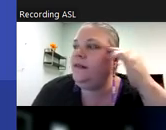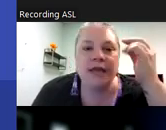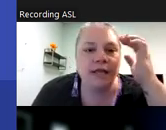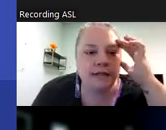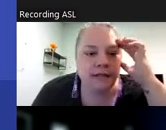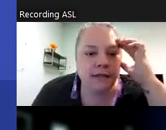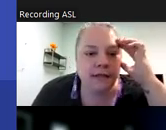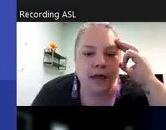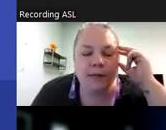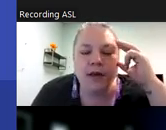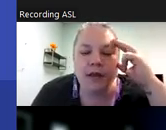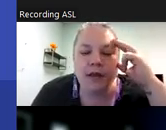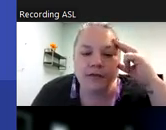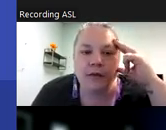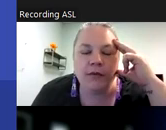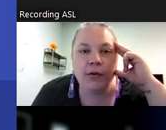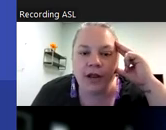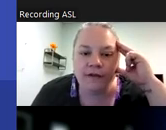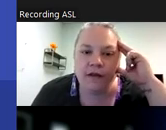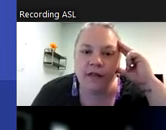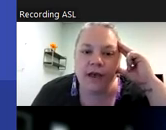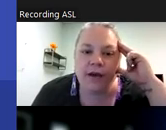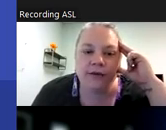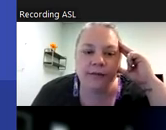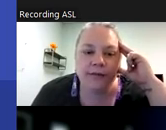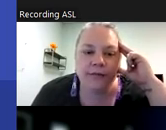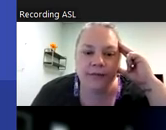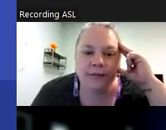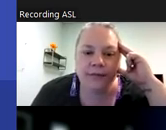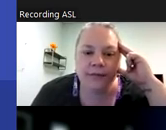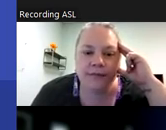In the list. I'm going to start recording to the cloud.